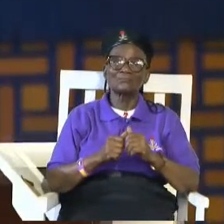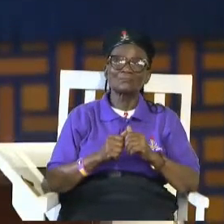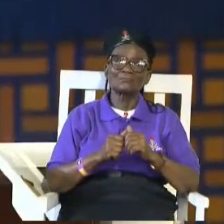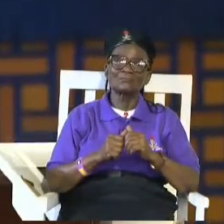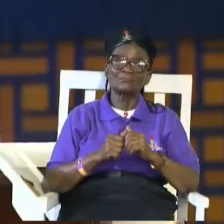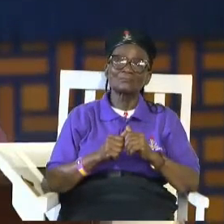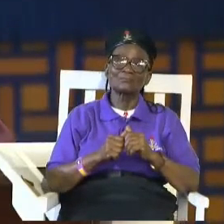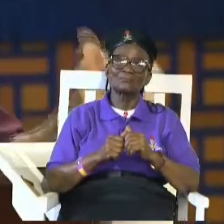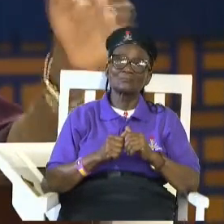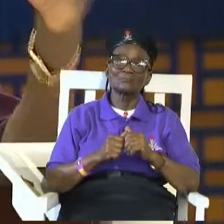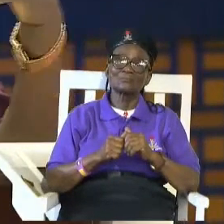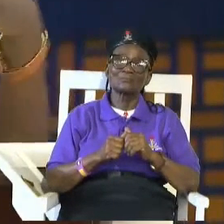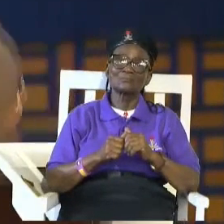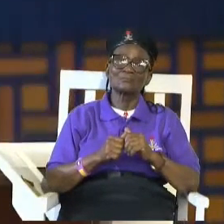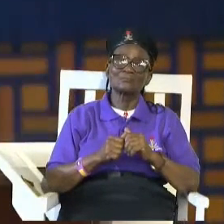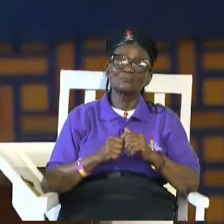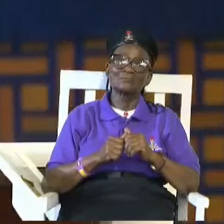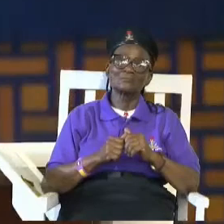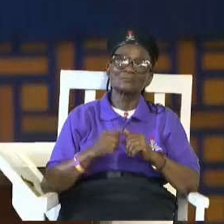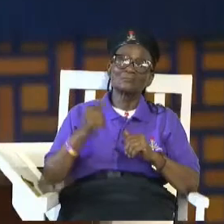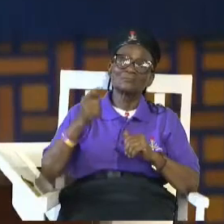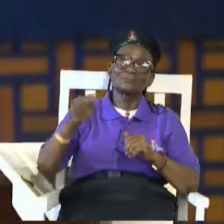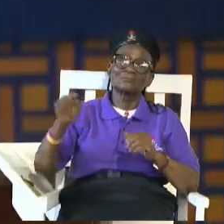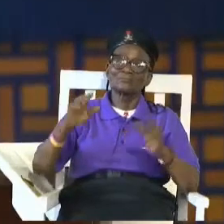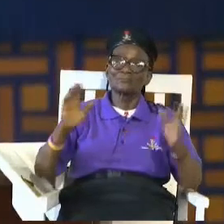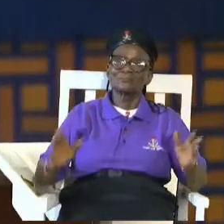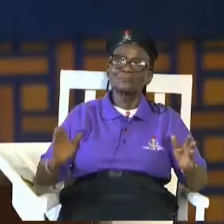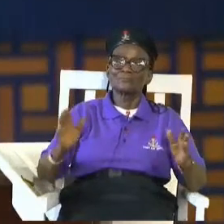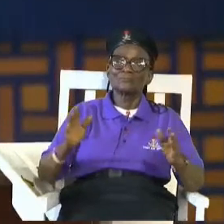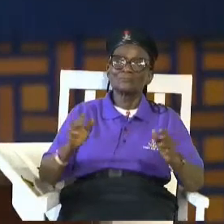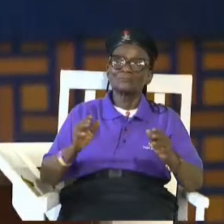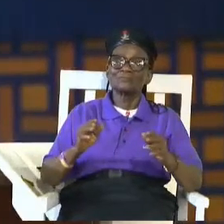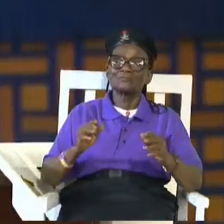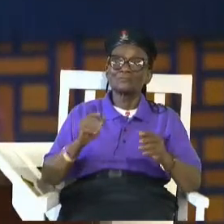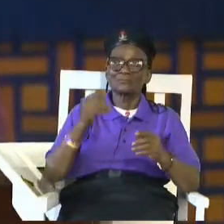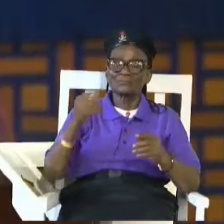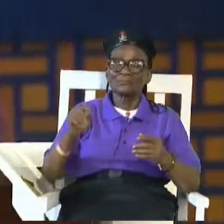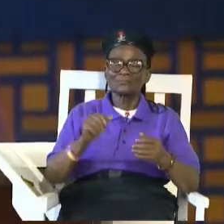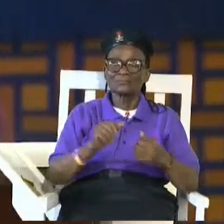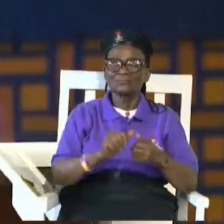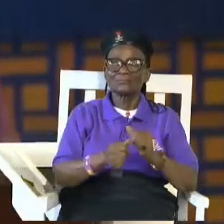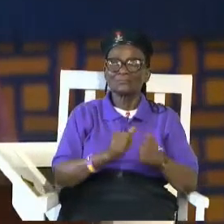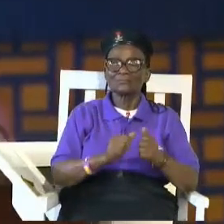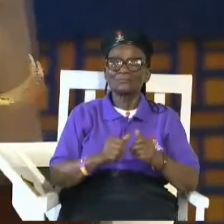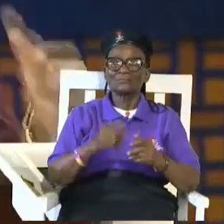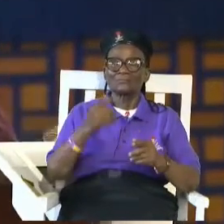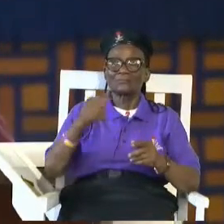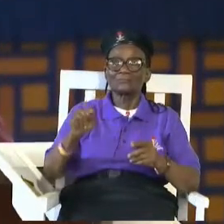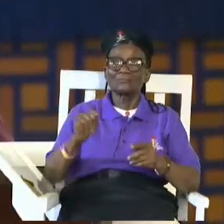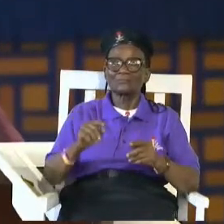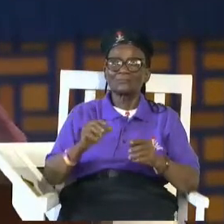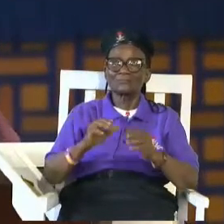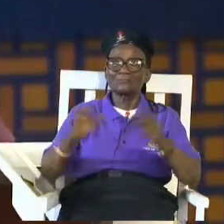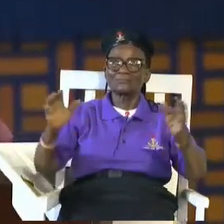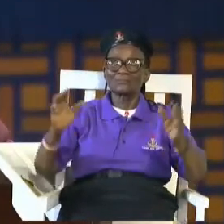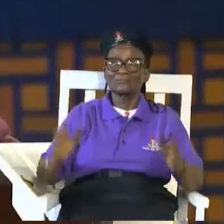The bigger the problem, the bigger the